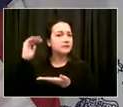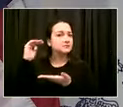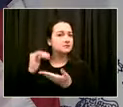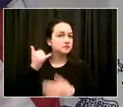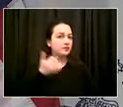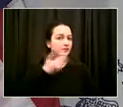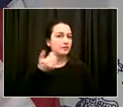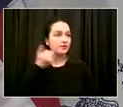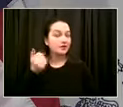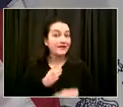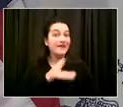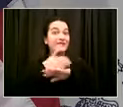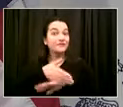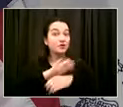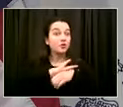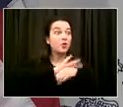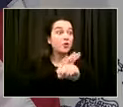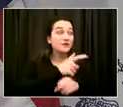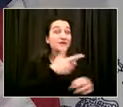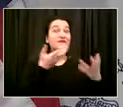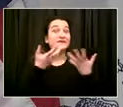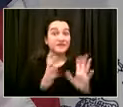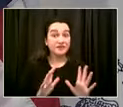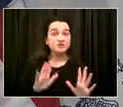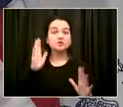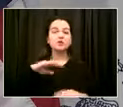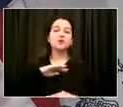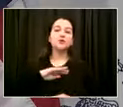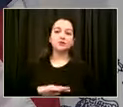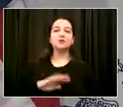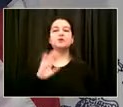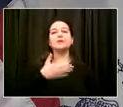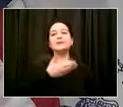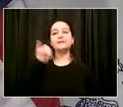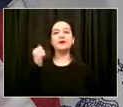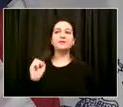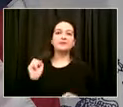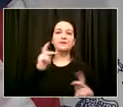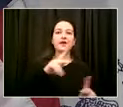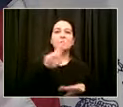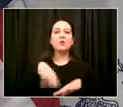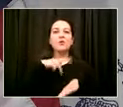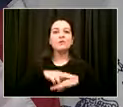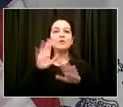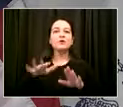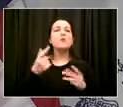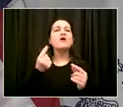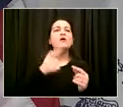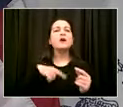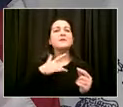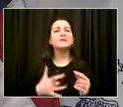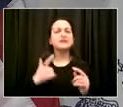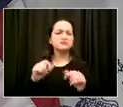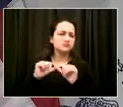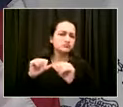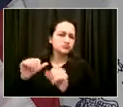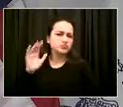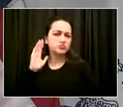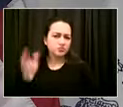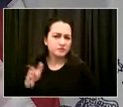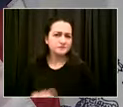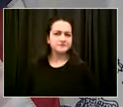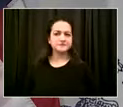disruption holding us back. And this city is going to be coming back really strong. So the proof